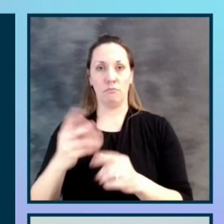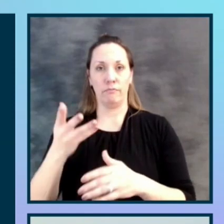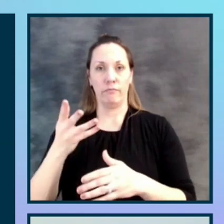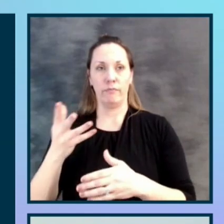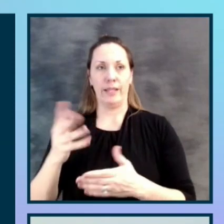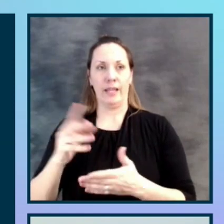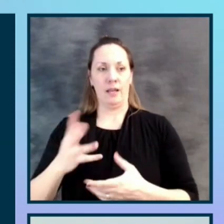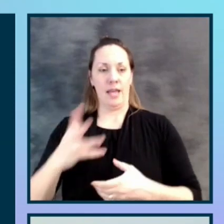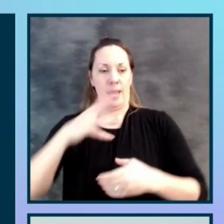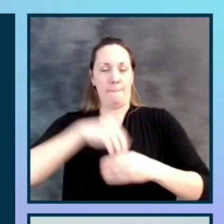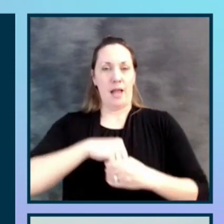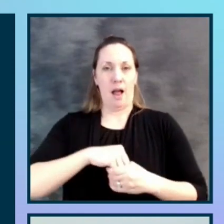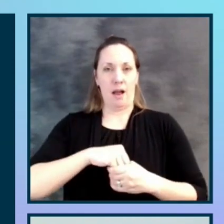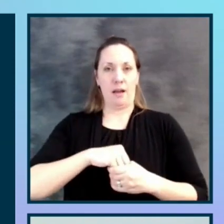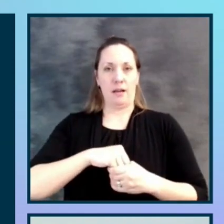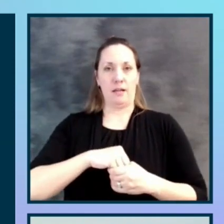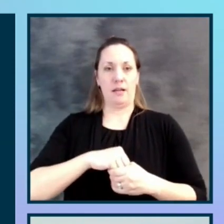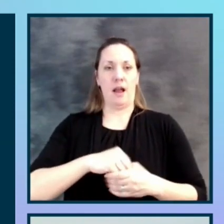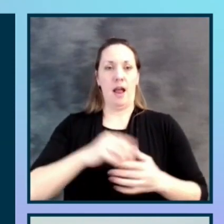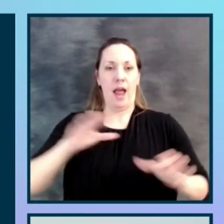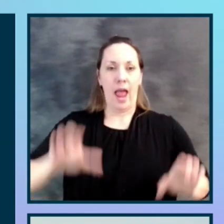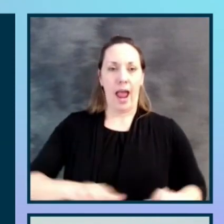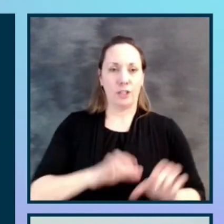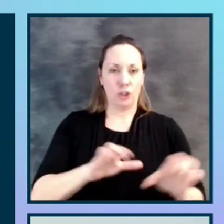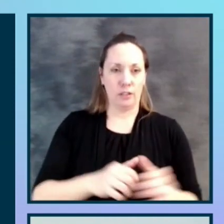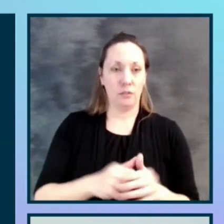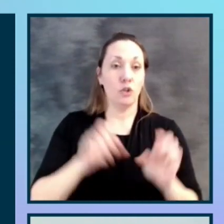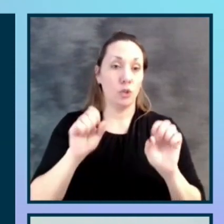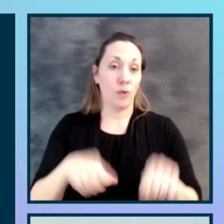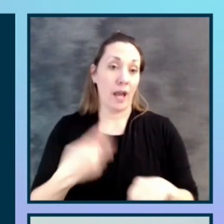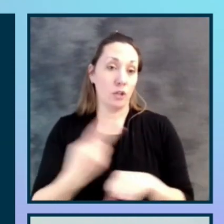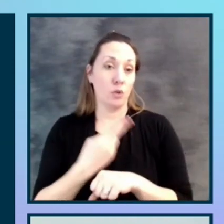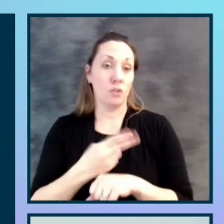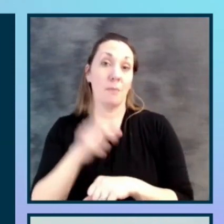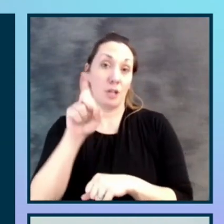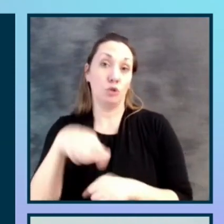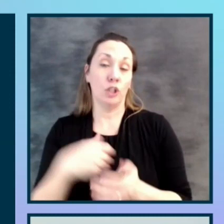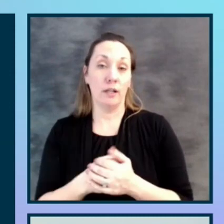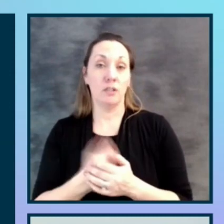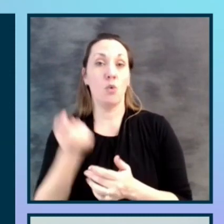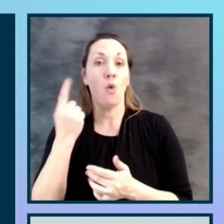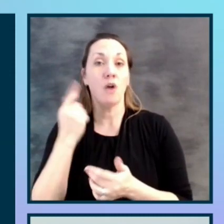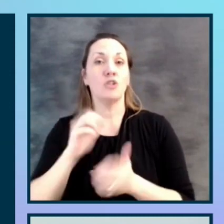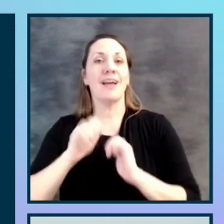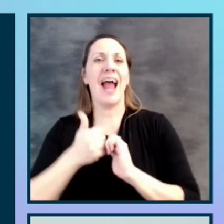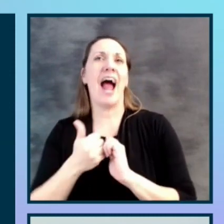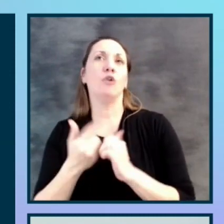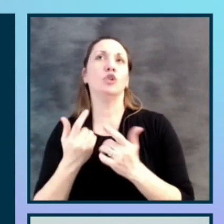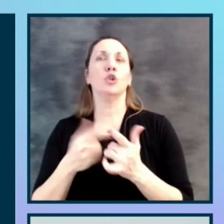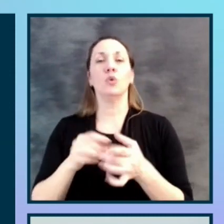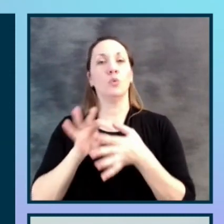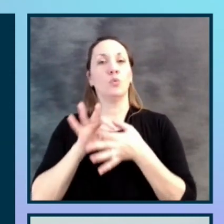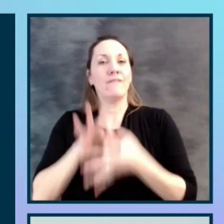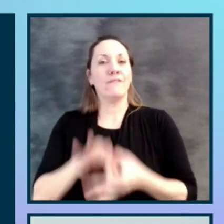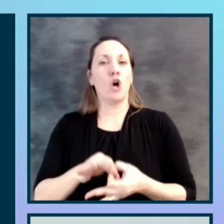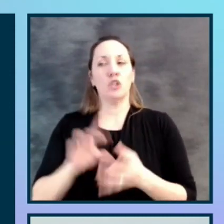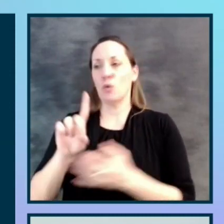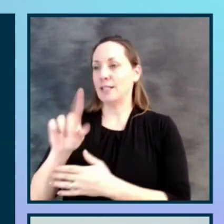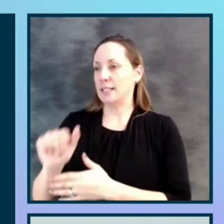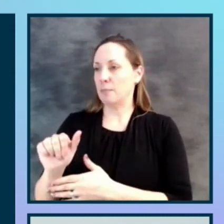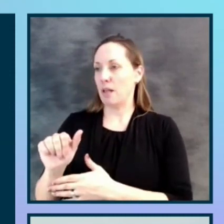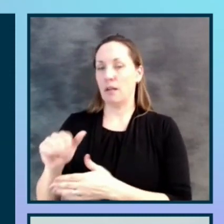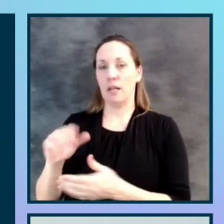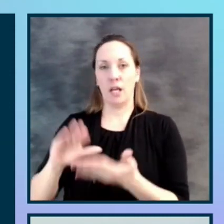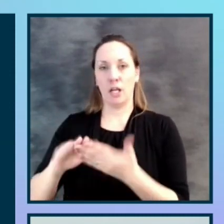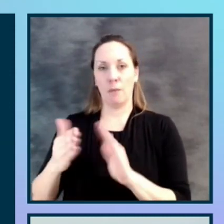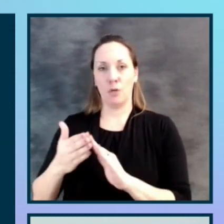So you can and certainly use them. So understanding how to refer to the disability community is just one